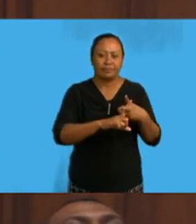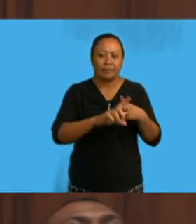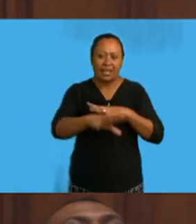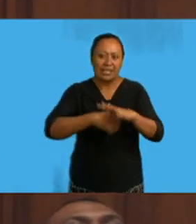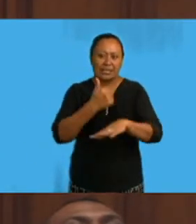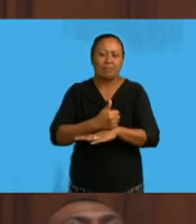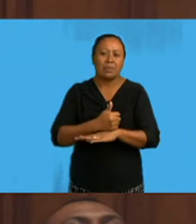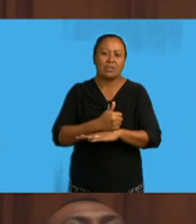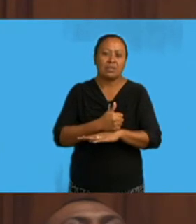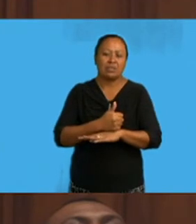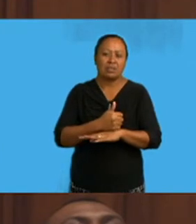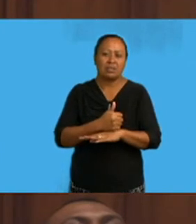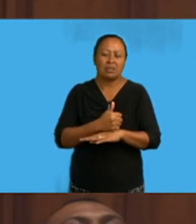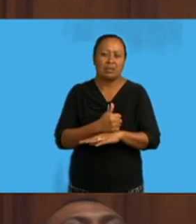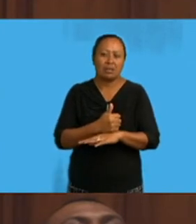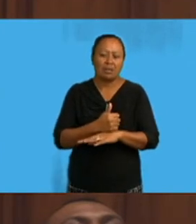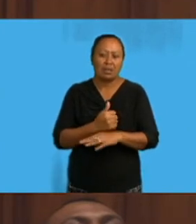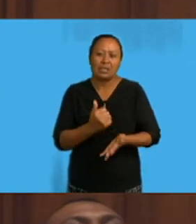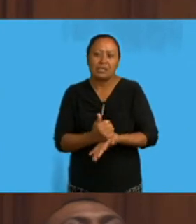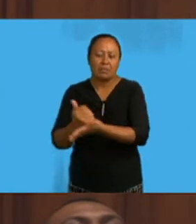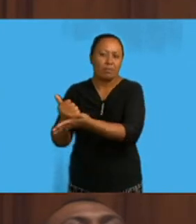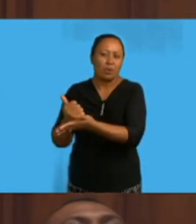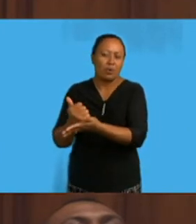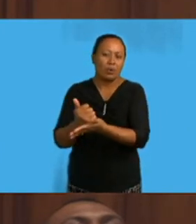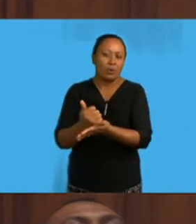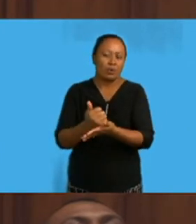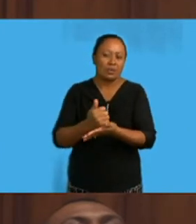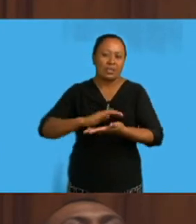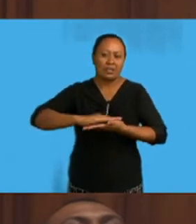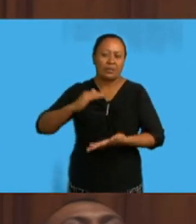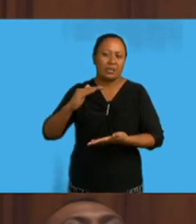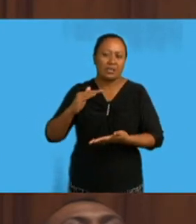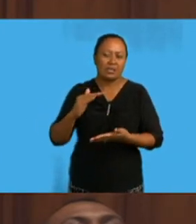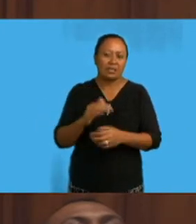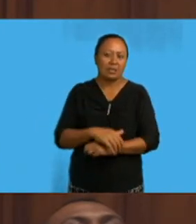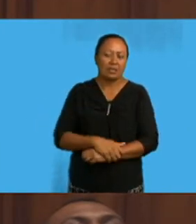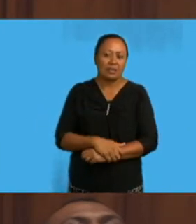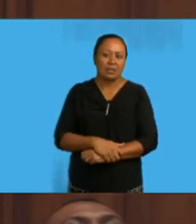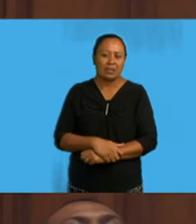an enhanced, coherent, effective, and robust regulatory and compliance system